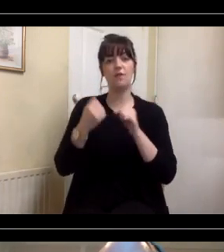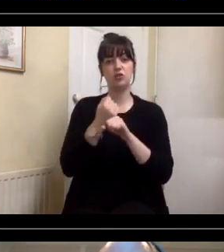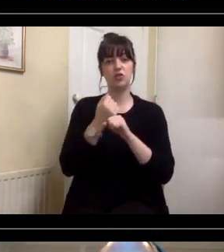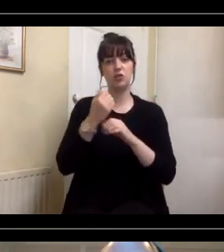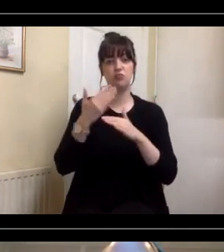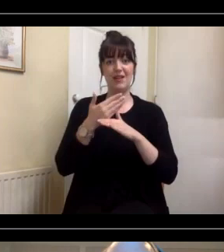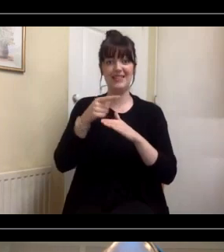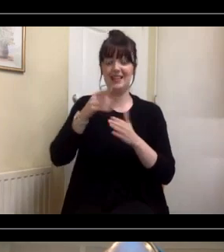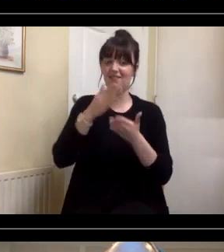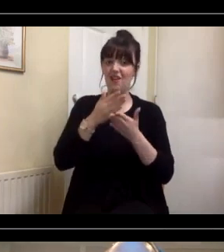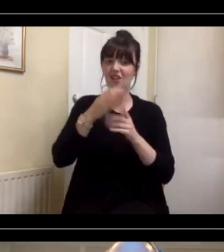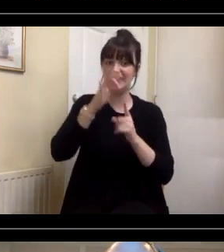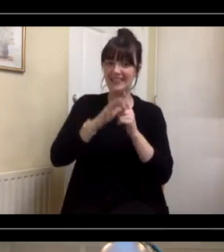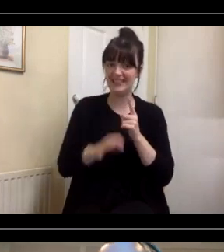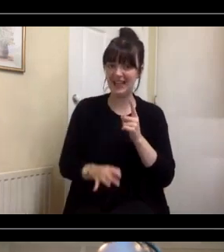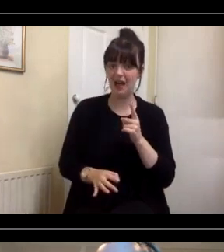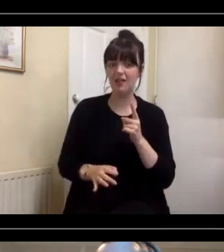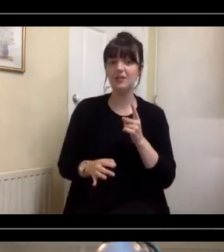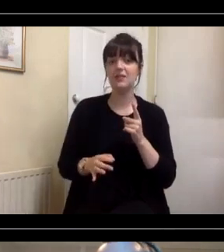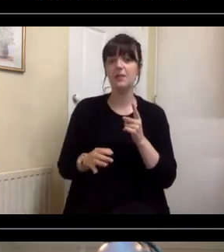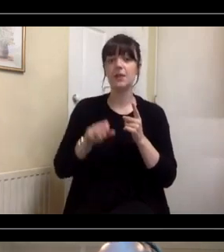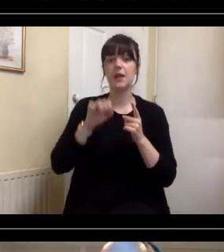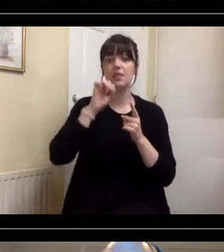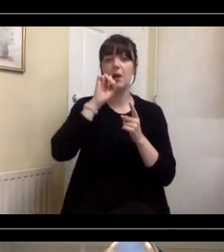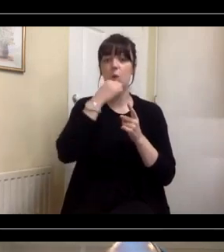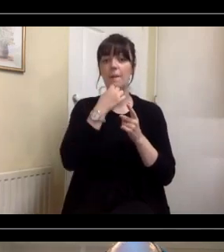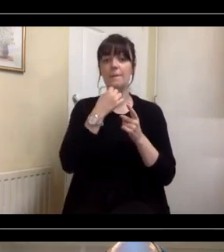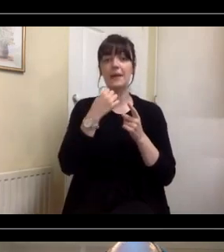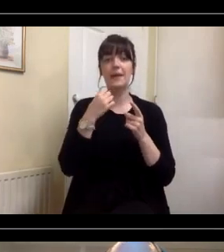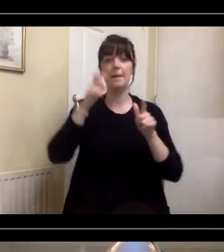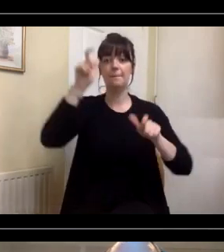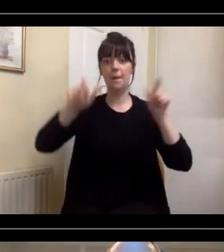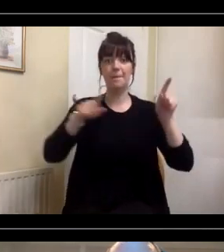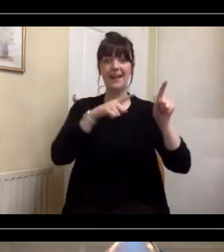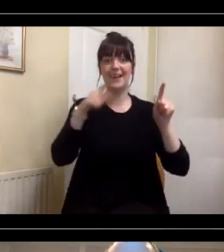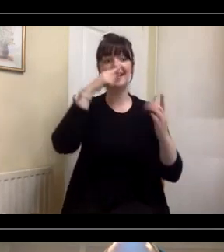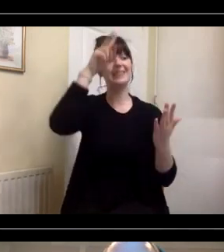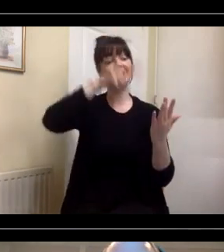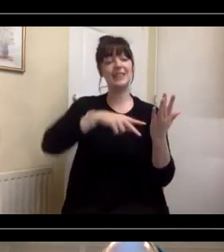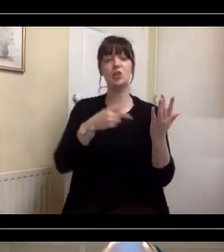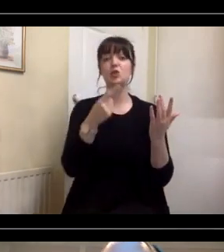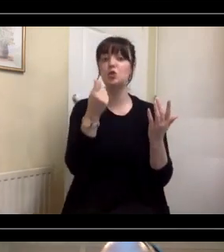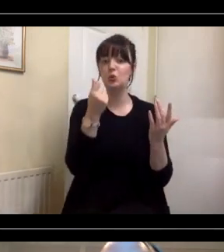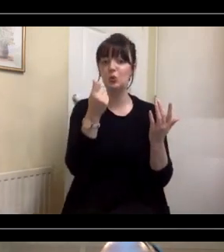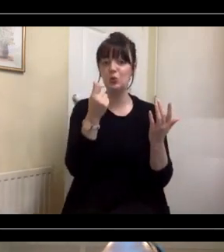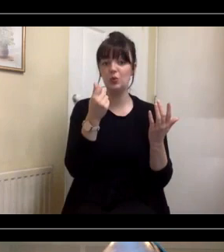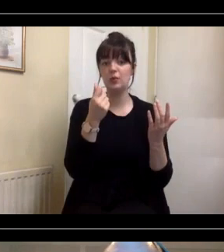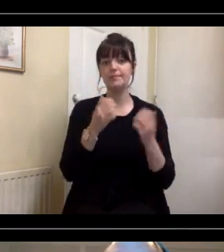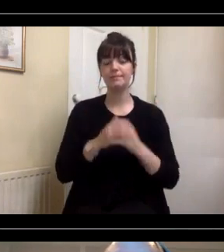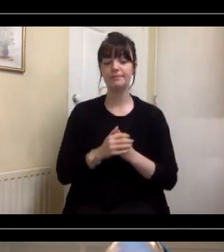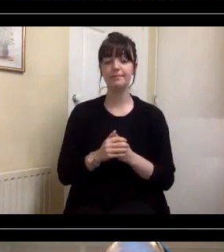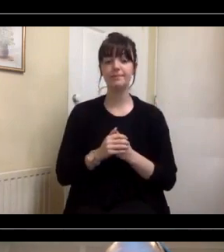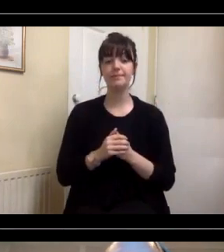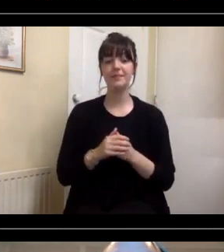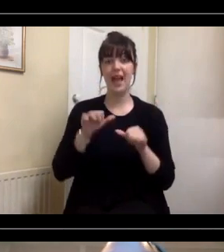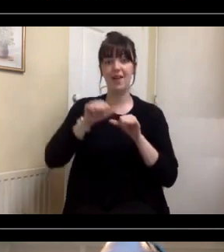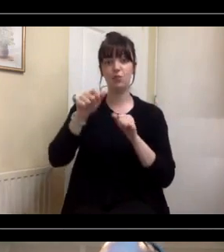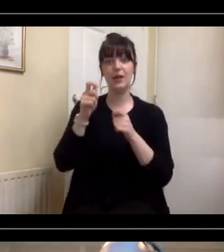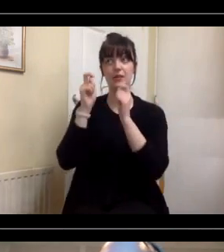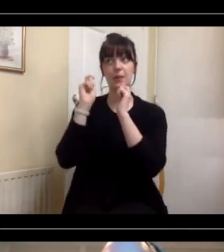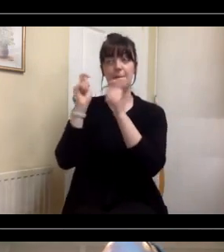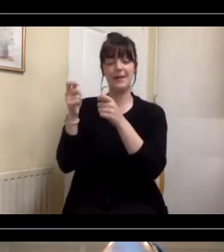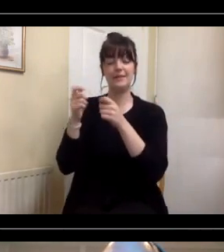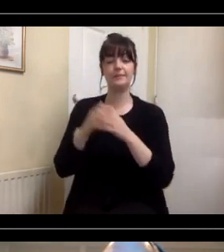a lot of detail, and it will be publicly available soon when we submit it for our development consent order. Indeed it